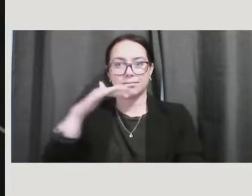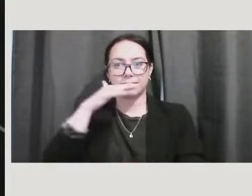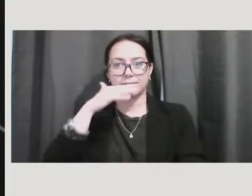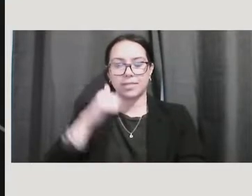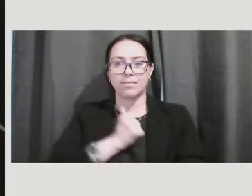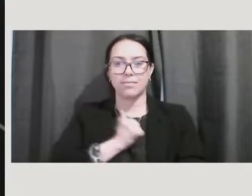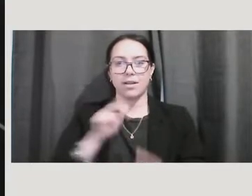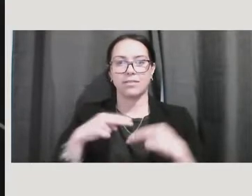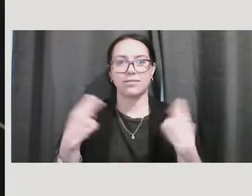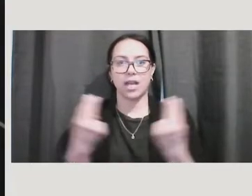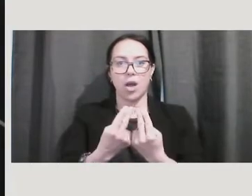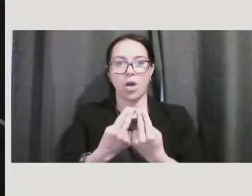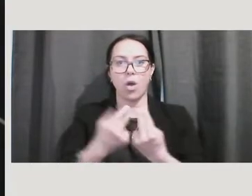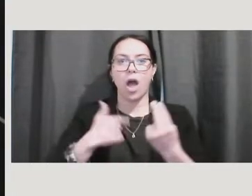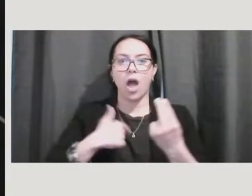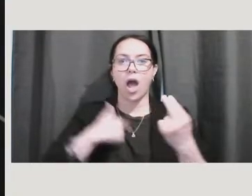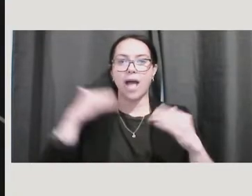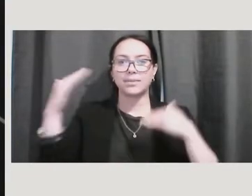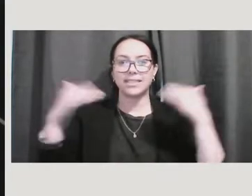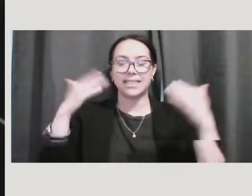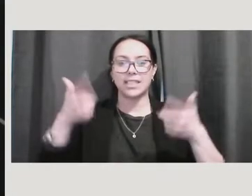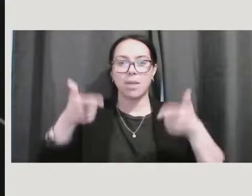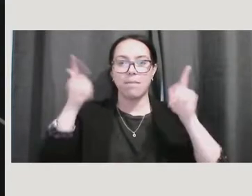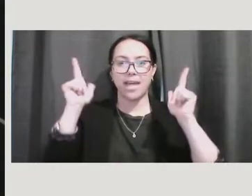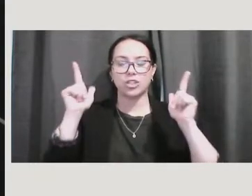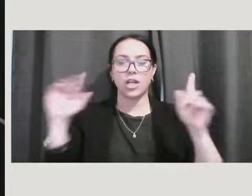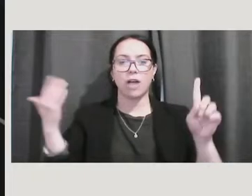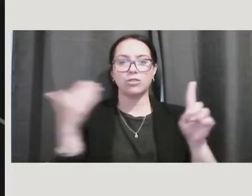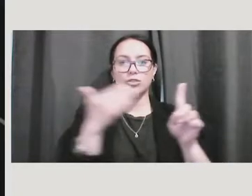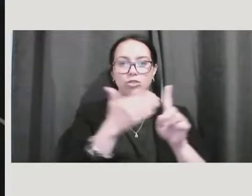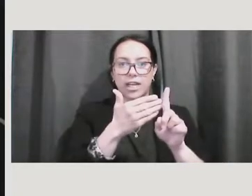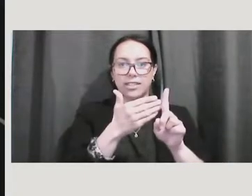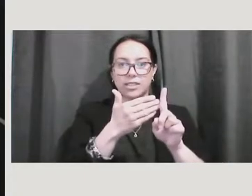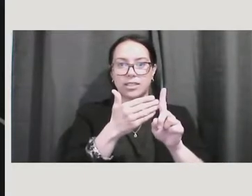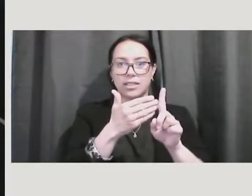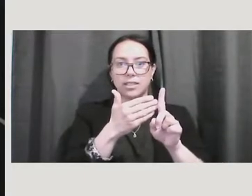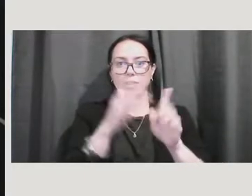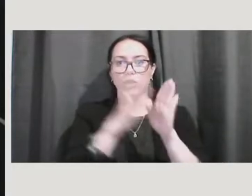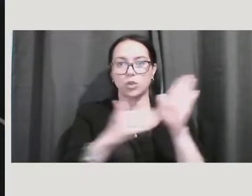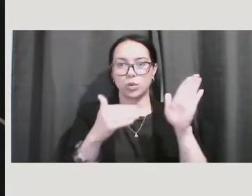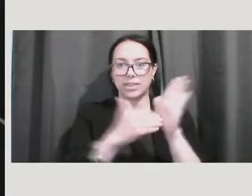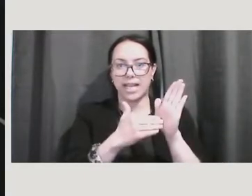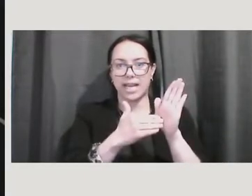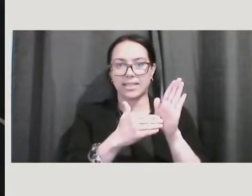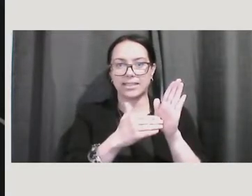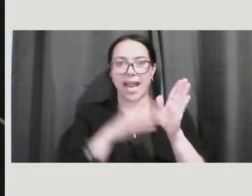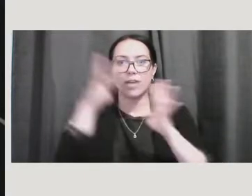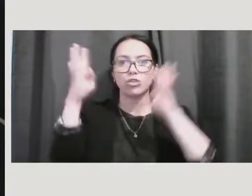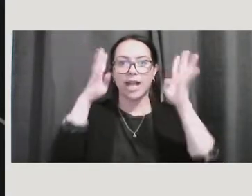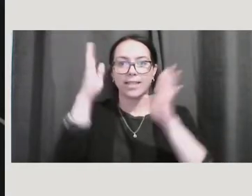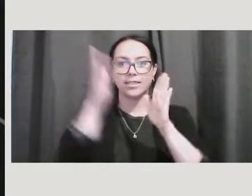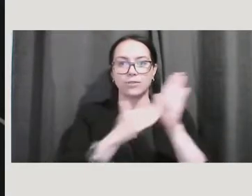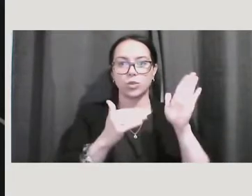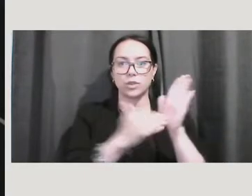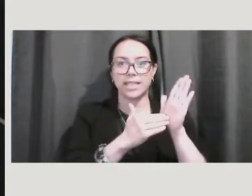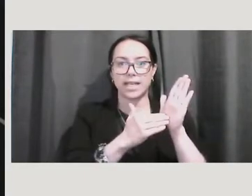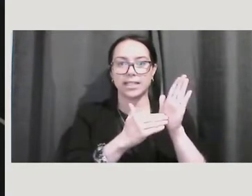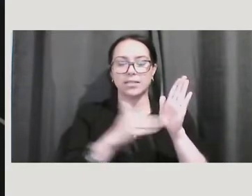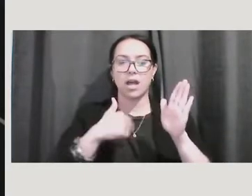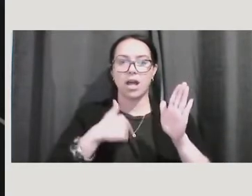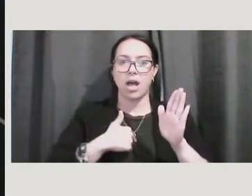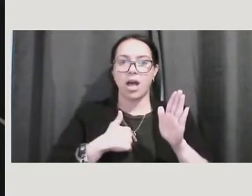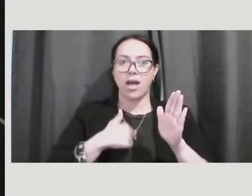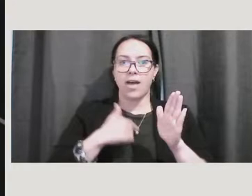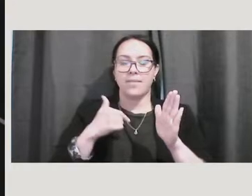I'm the senior manager of strategy and engagement at creative New Zealand I had the great privilege of and pleasure of working alongside makarita